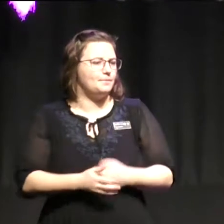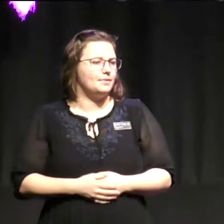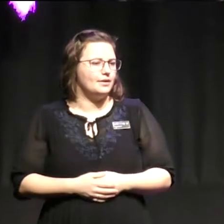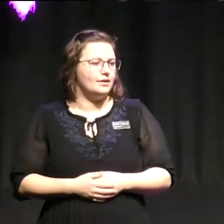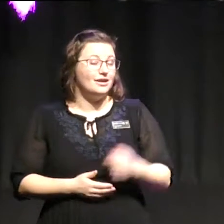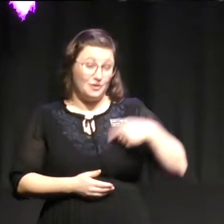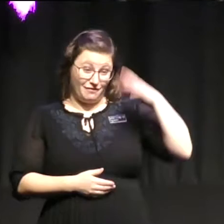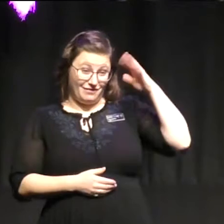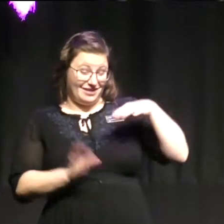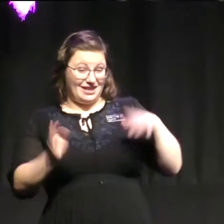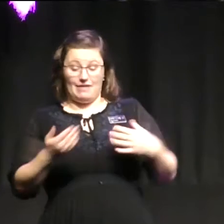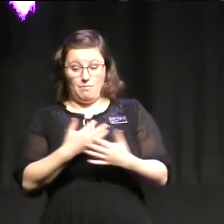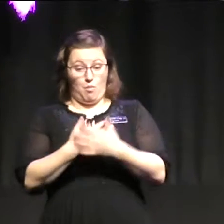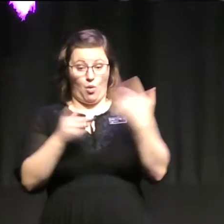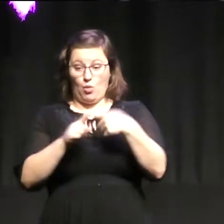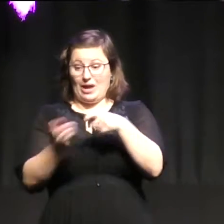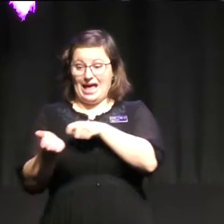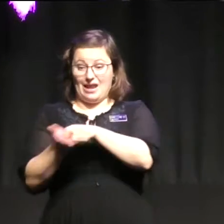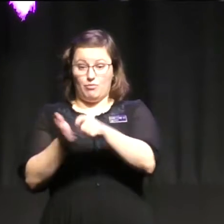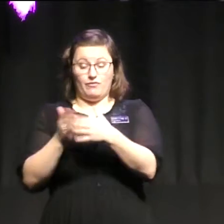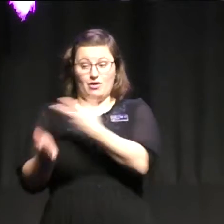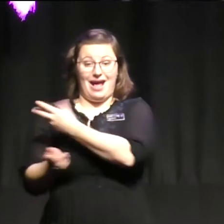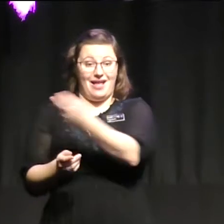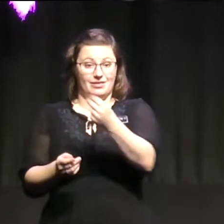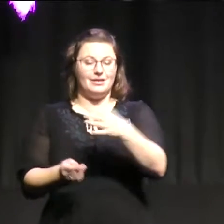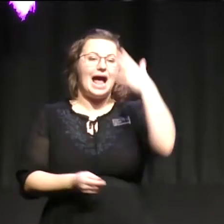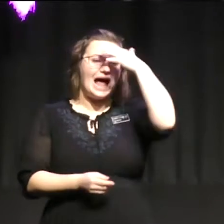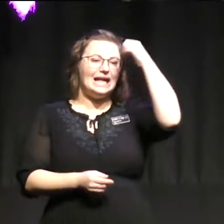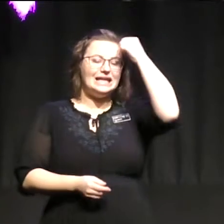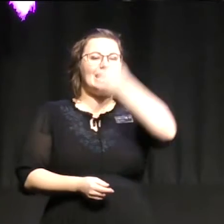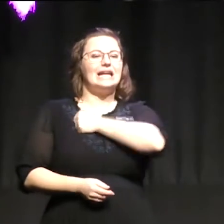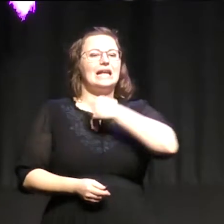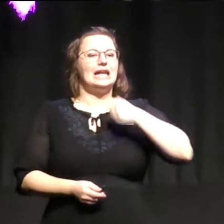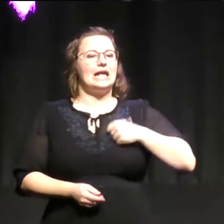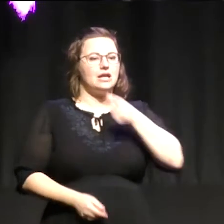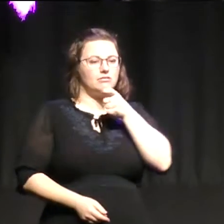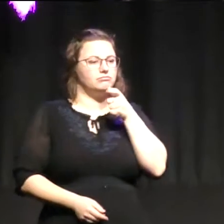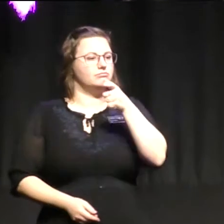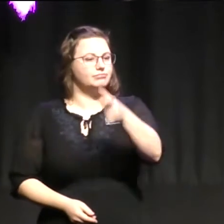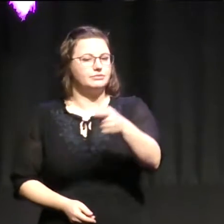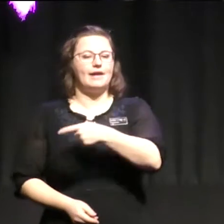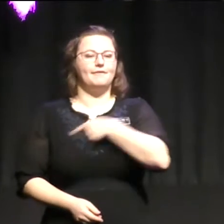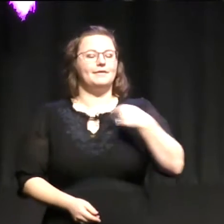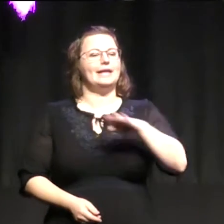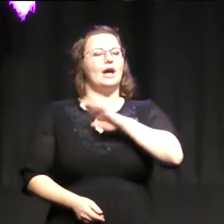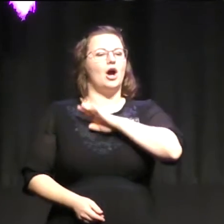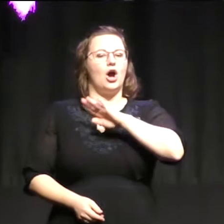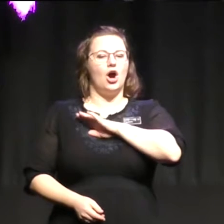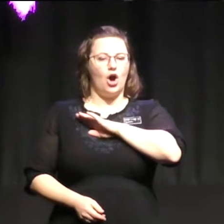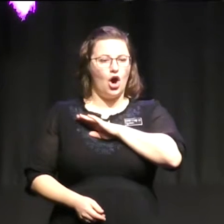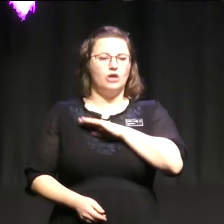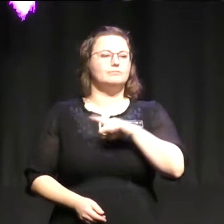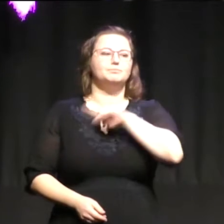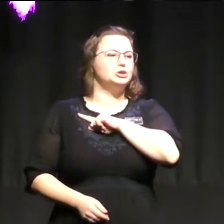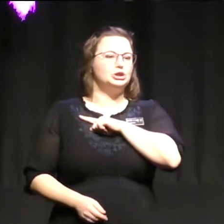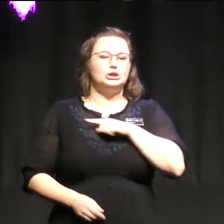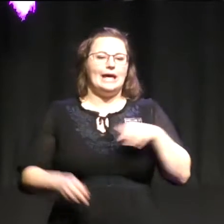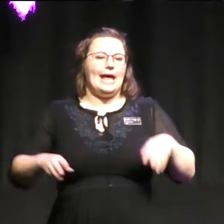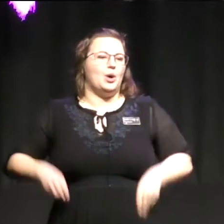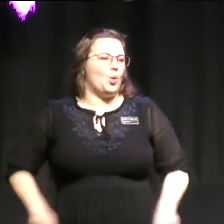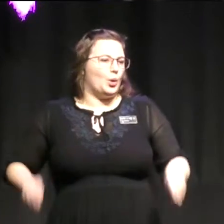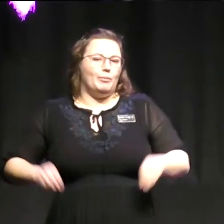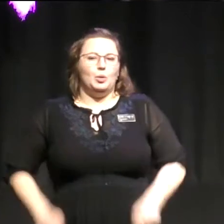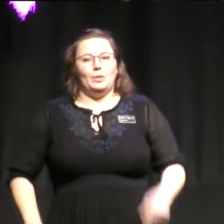had a lot of reports here where the Indian government themselves claim that they have a large corruption in the country,